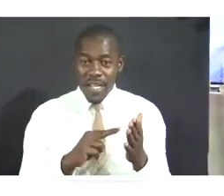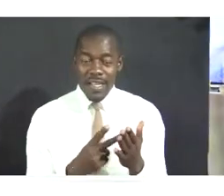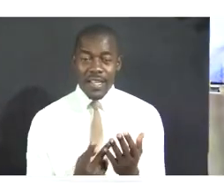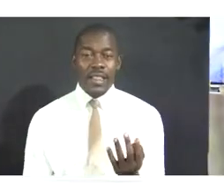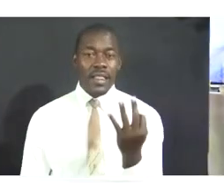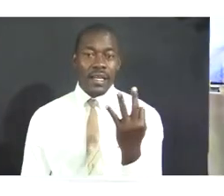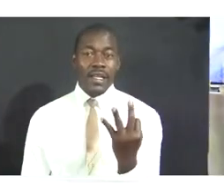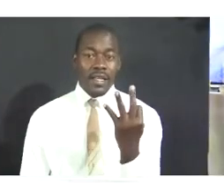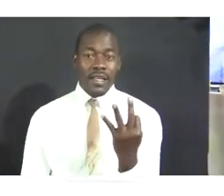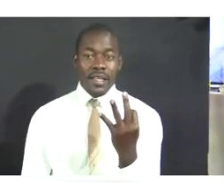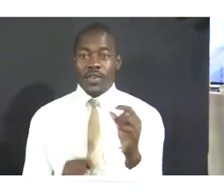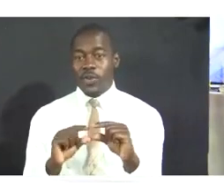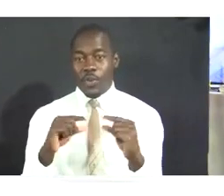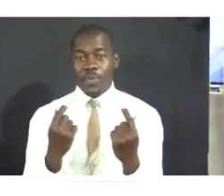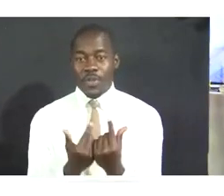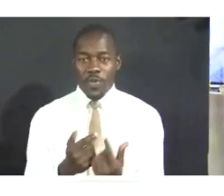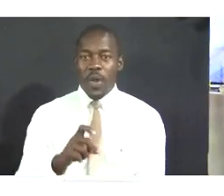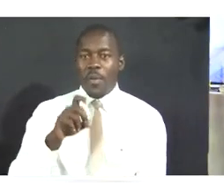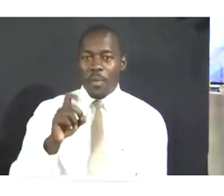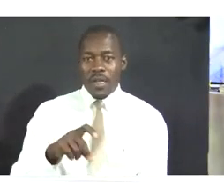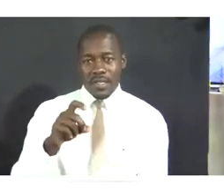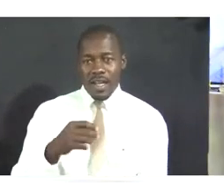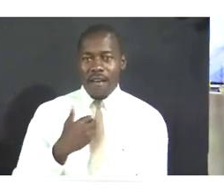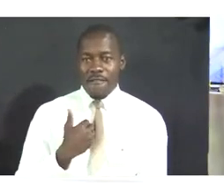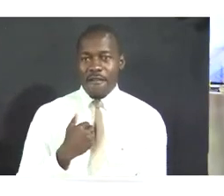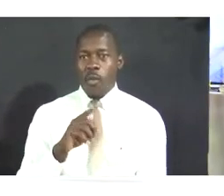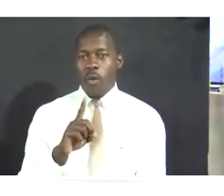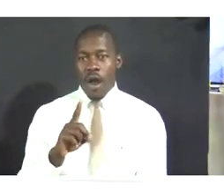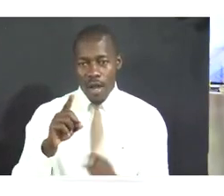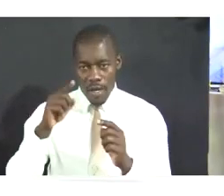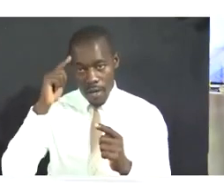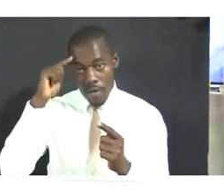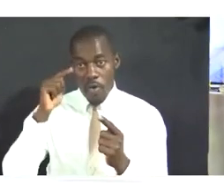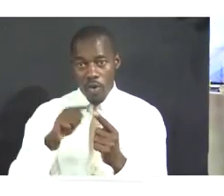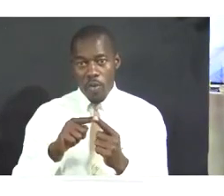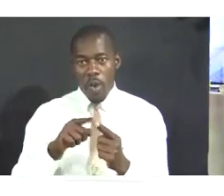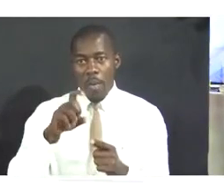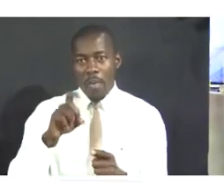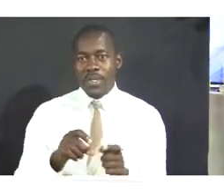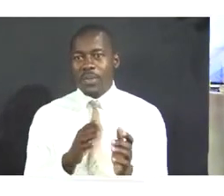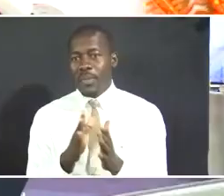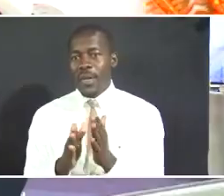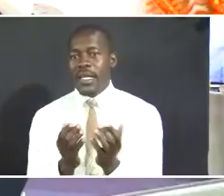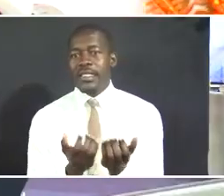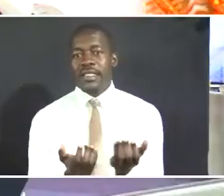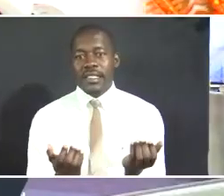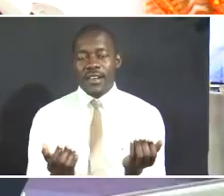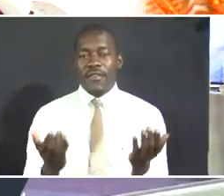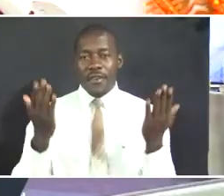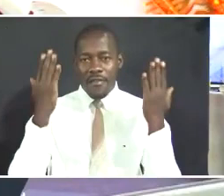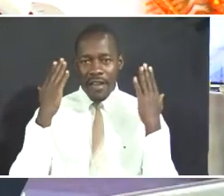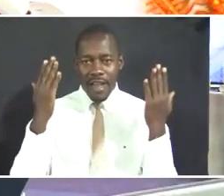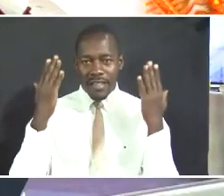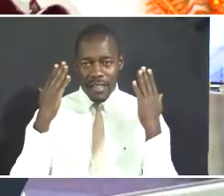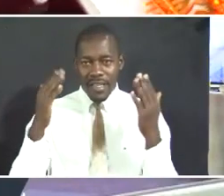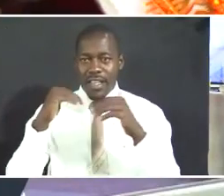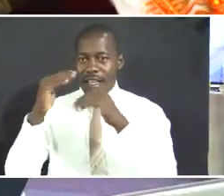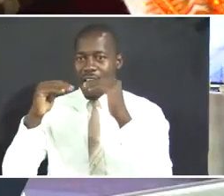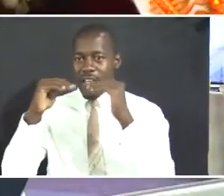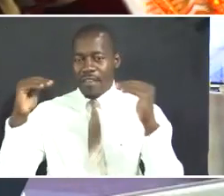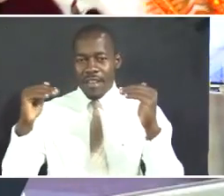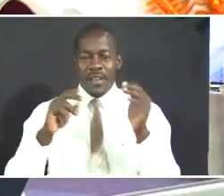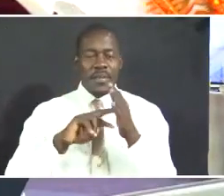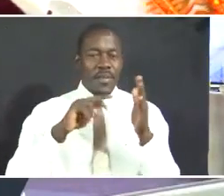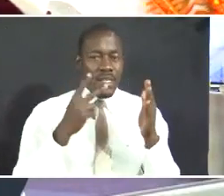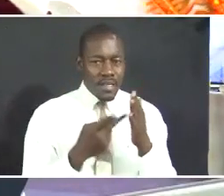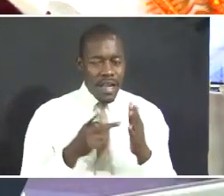about here, they must have one common goal. They must prepare these learners and children for eternity. And therefore, the role of